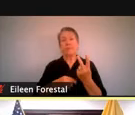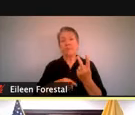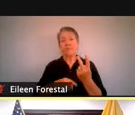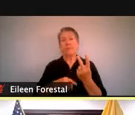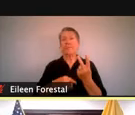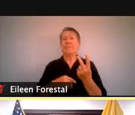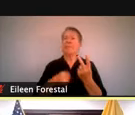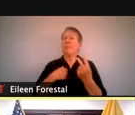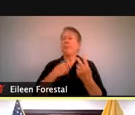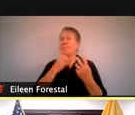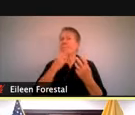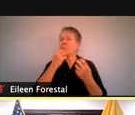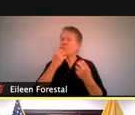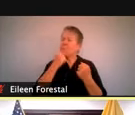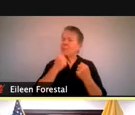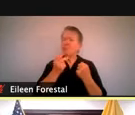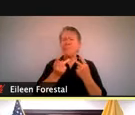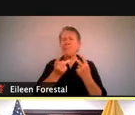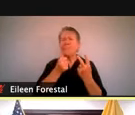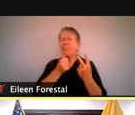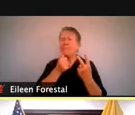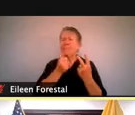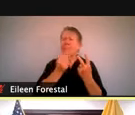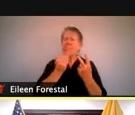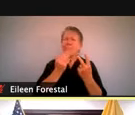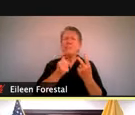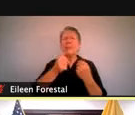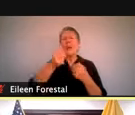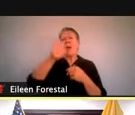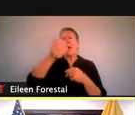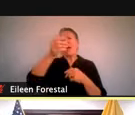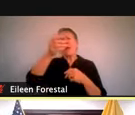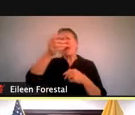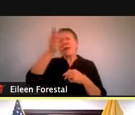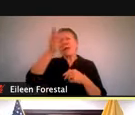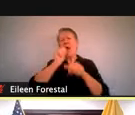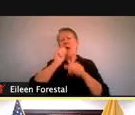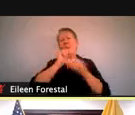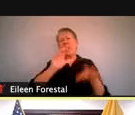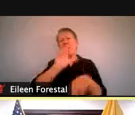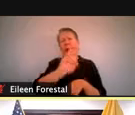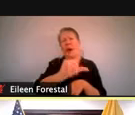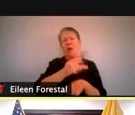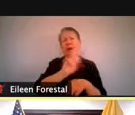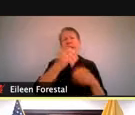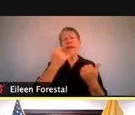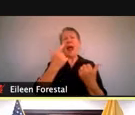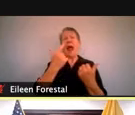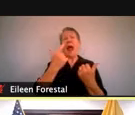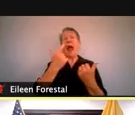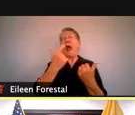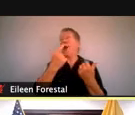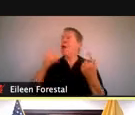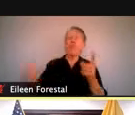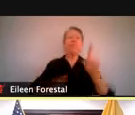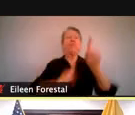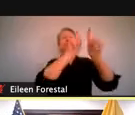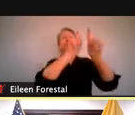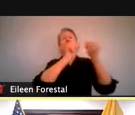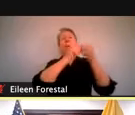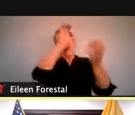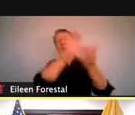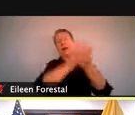young ladies. May God bless Carol Ann, and I know she has been reunited with her beloved Anthony. We thank her, too, for dedicating